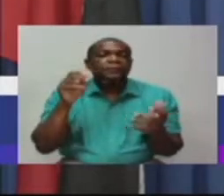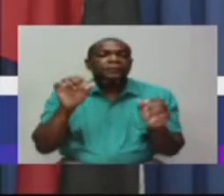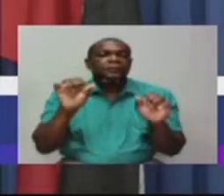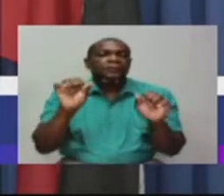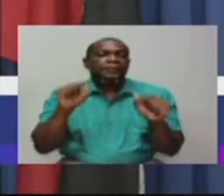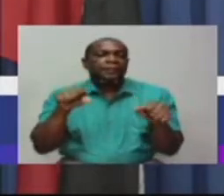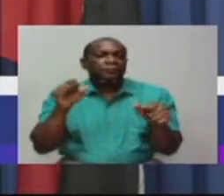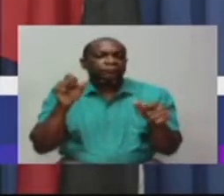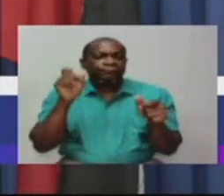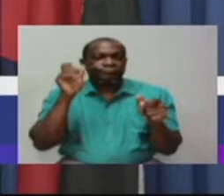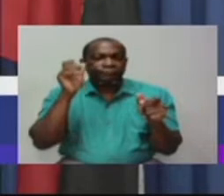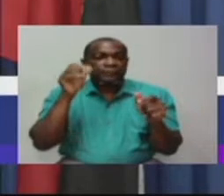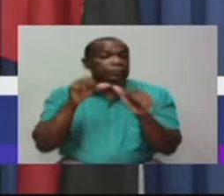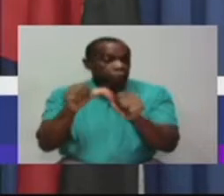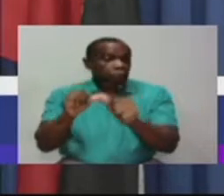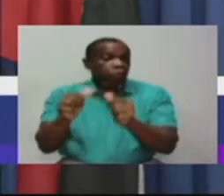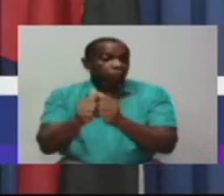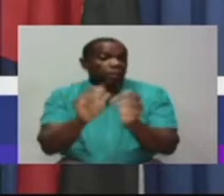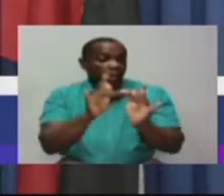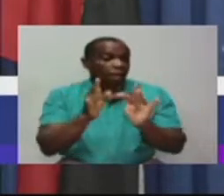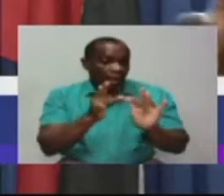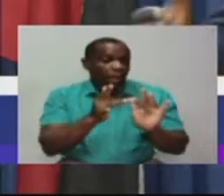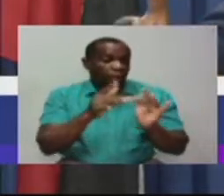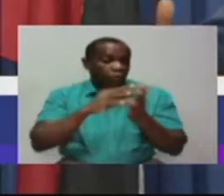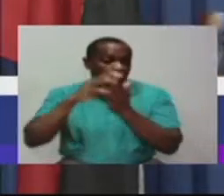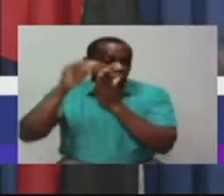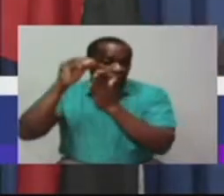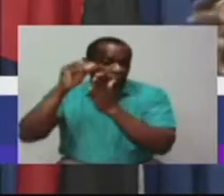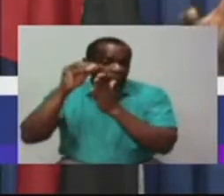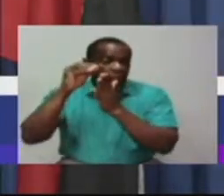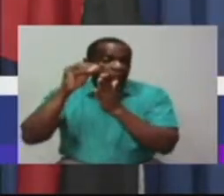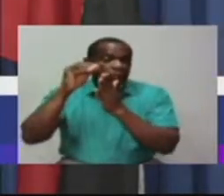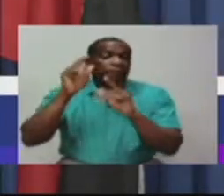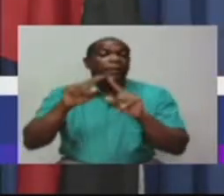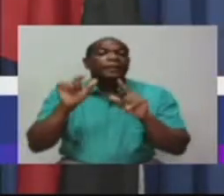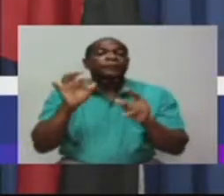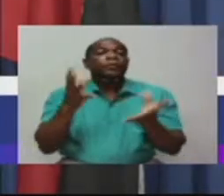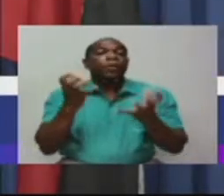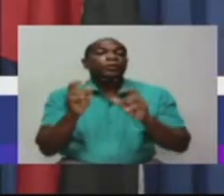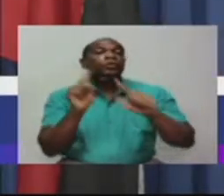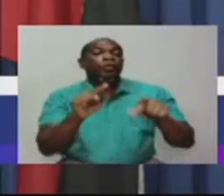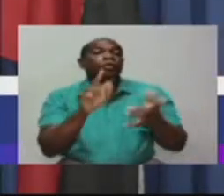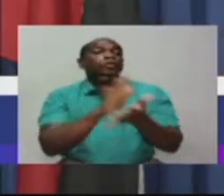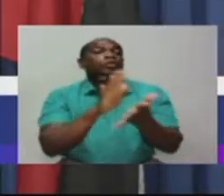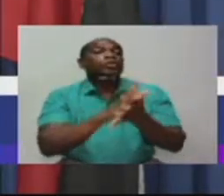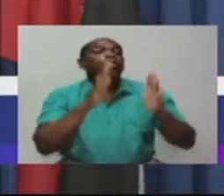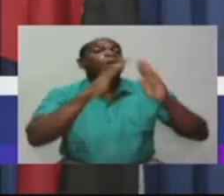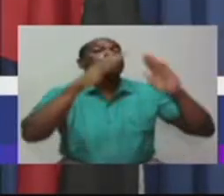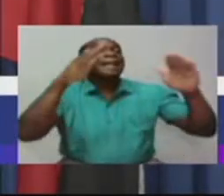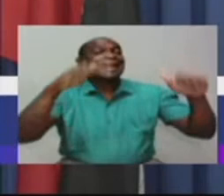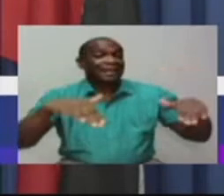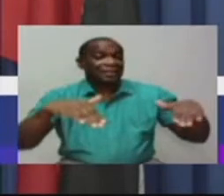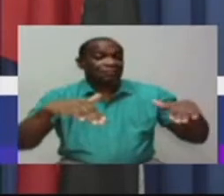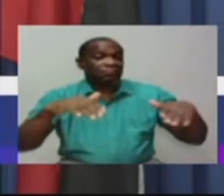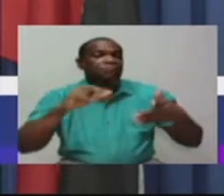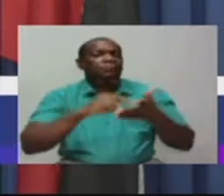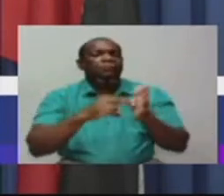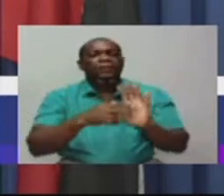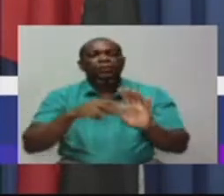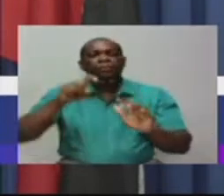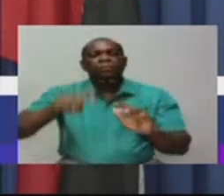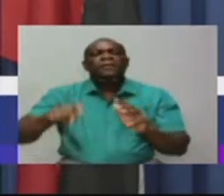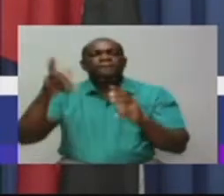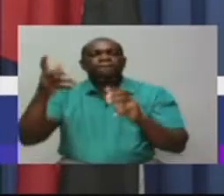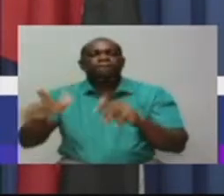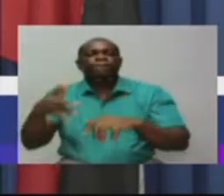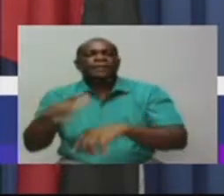the schoolhouse. Because to be at the schoolhouse, that population of gathering at the schoolhouse, for health and safety purposes, they